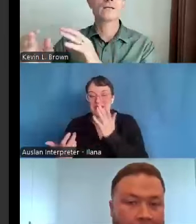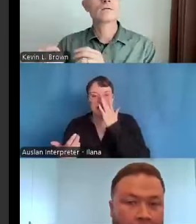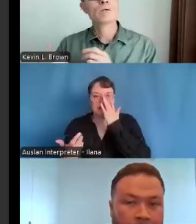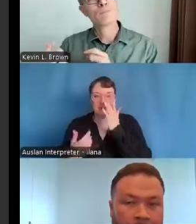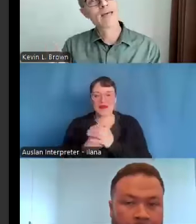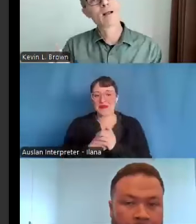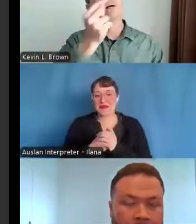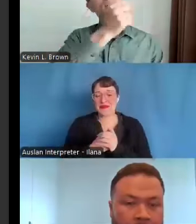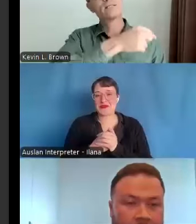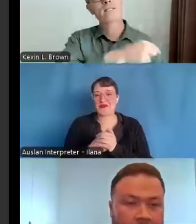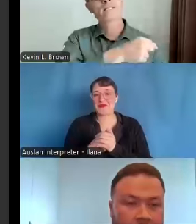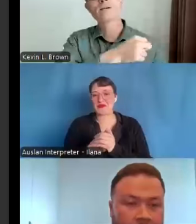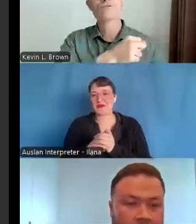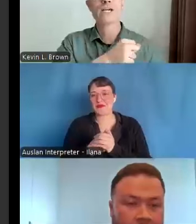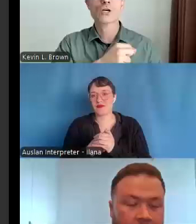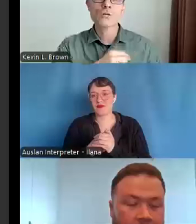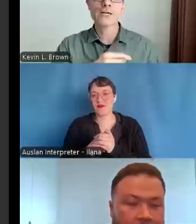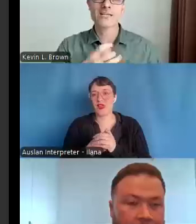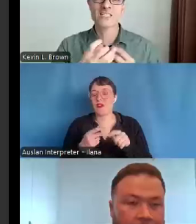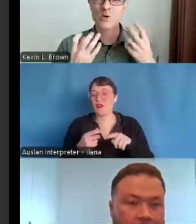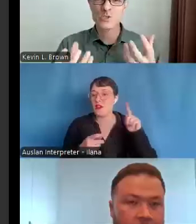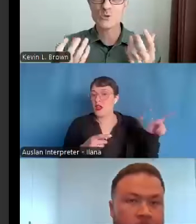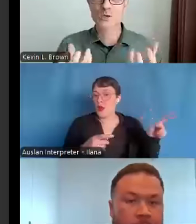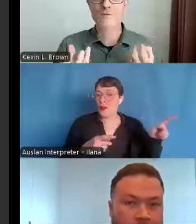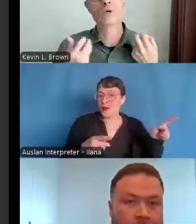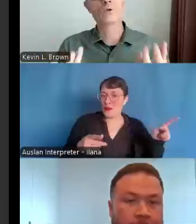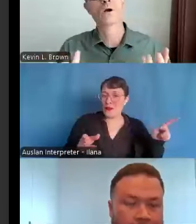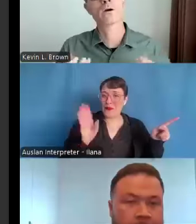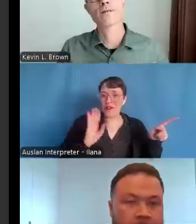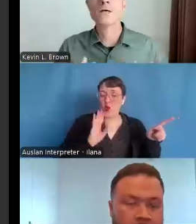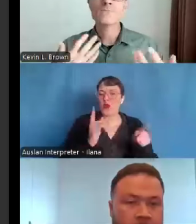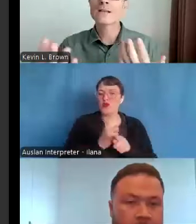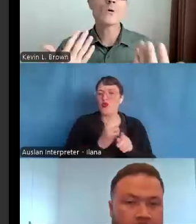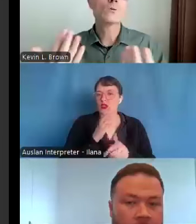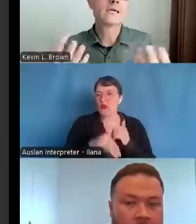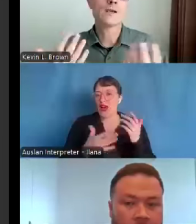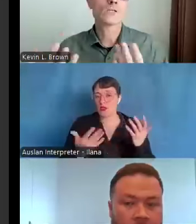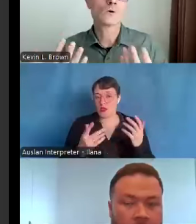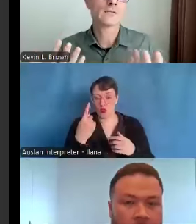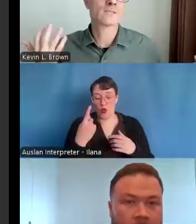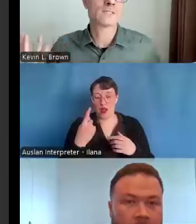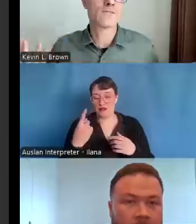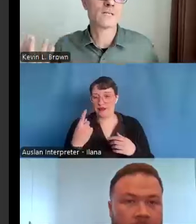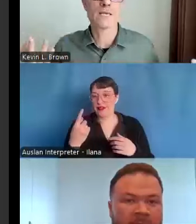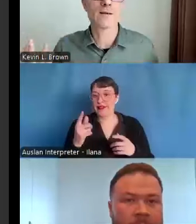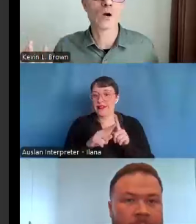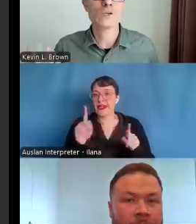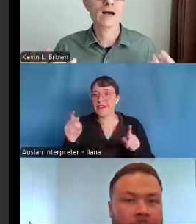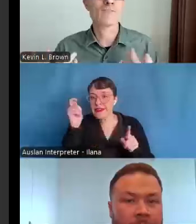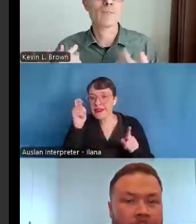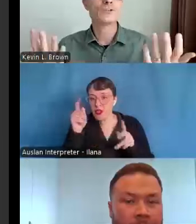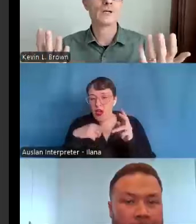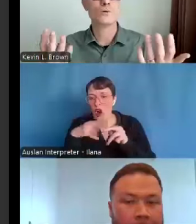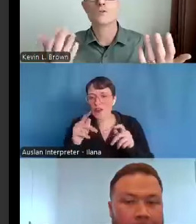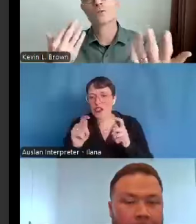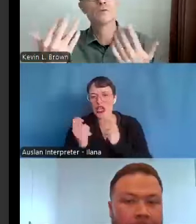brand. That one sentence theory of change earlier is those you serve, those you work with. And look, in the arts world, it's often the same, right? You might